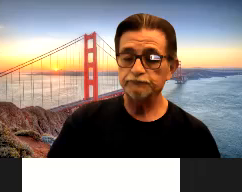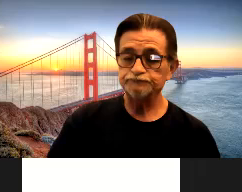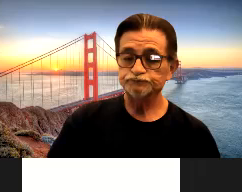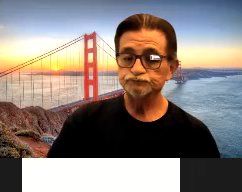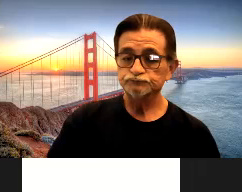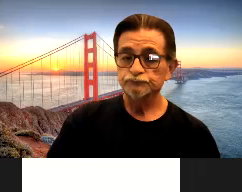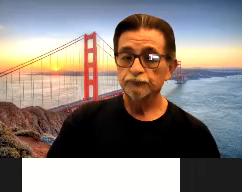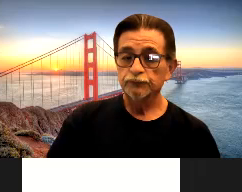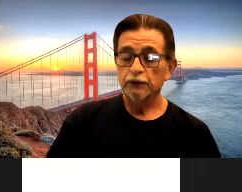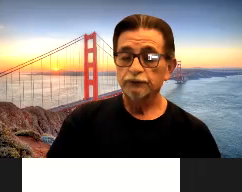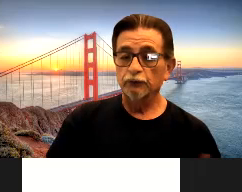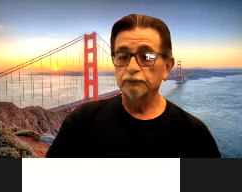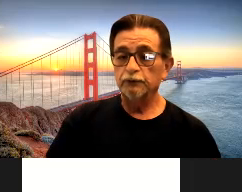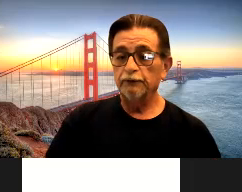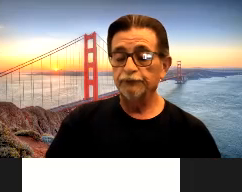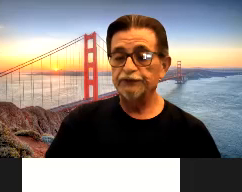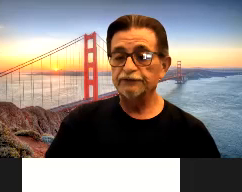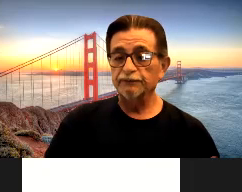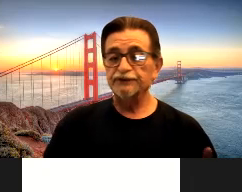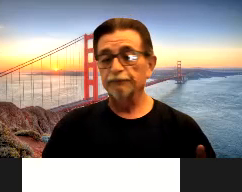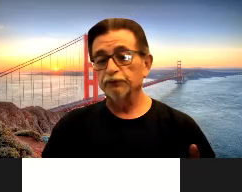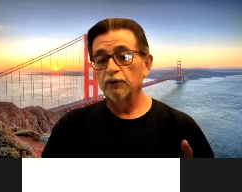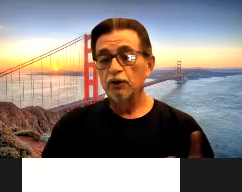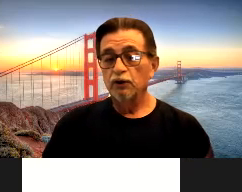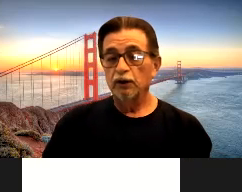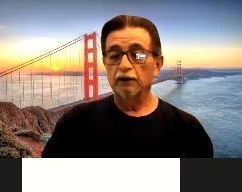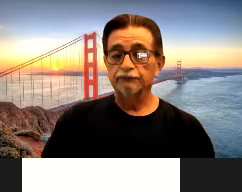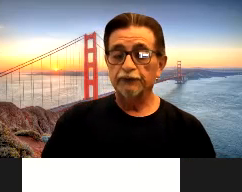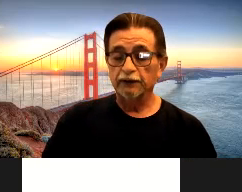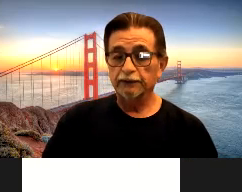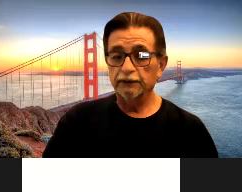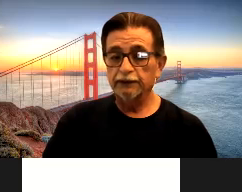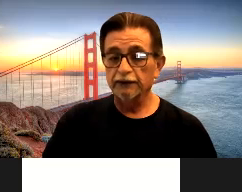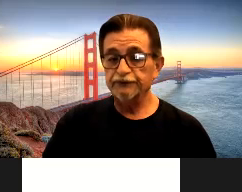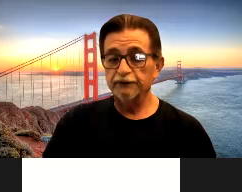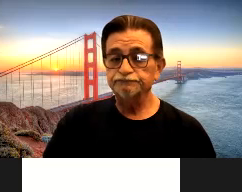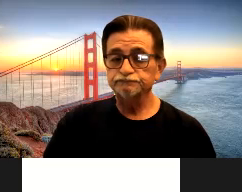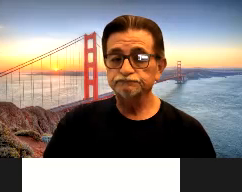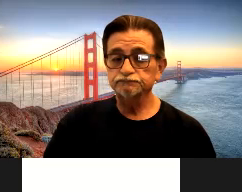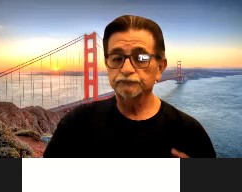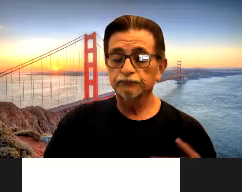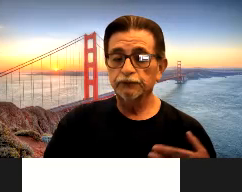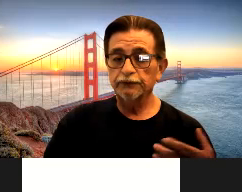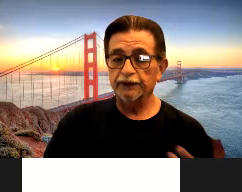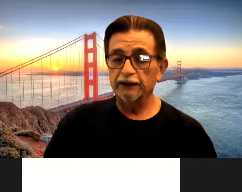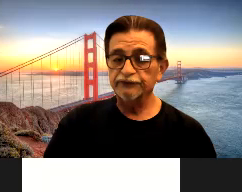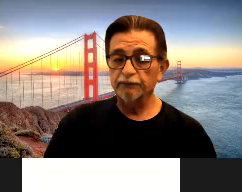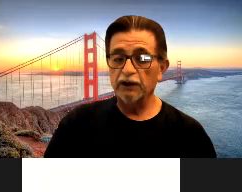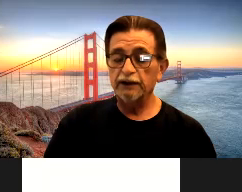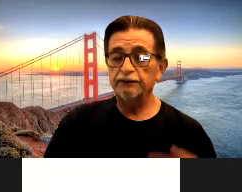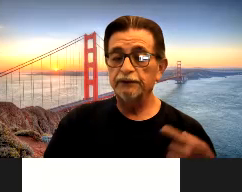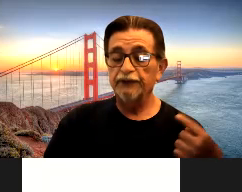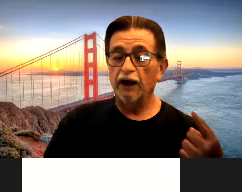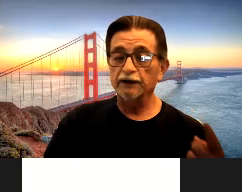Yeah. So if we take some example of calcium, the